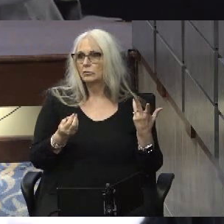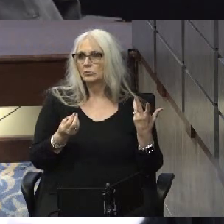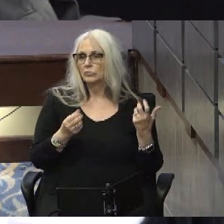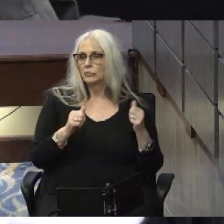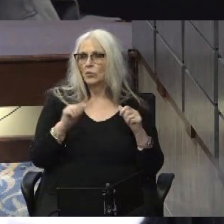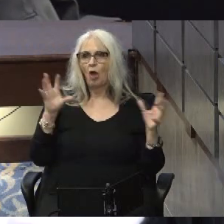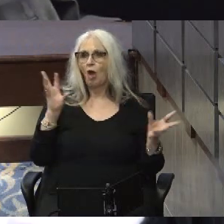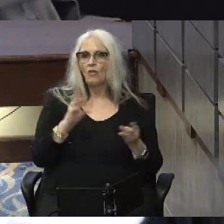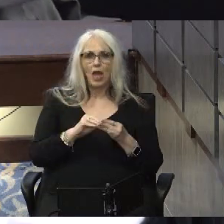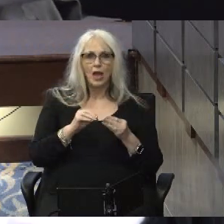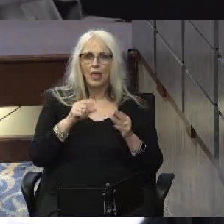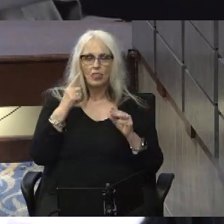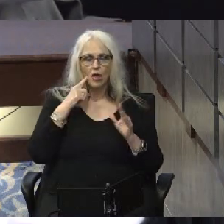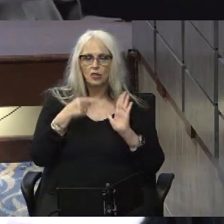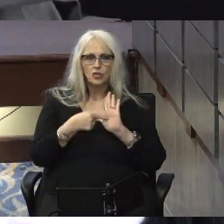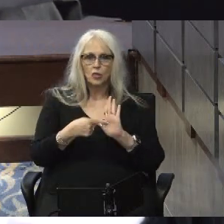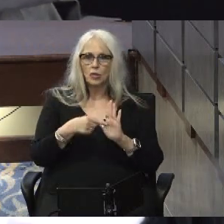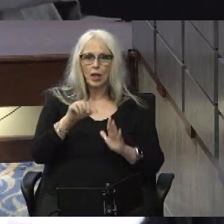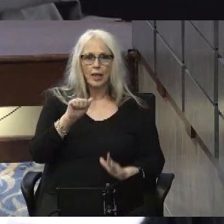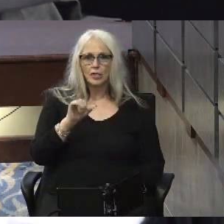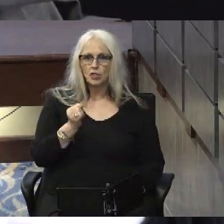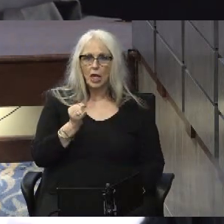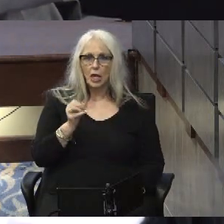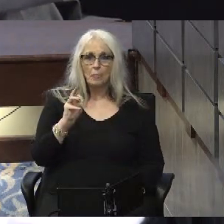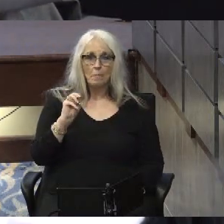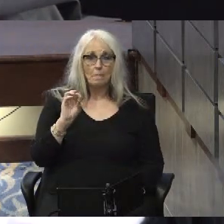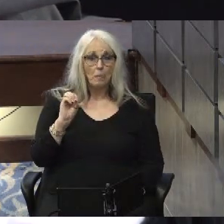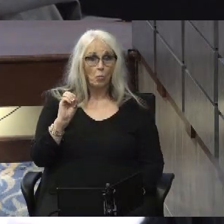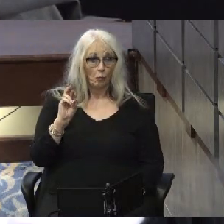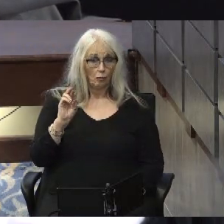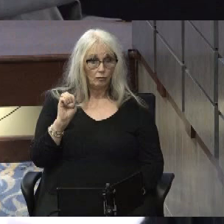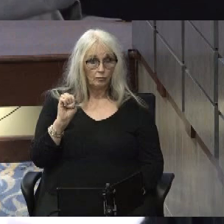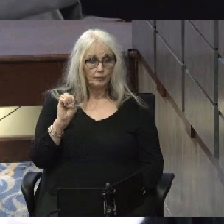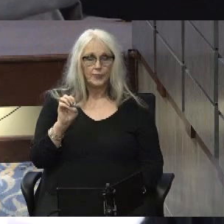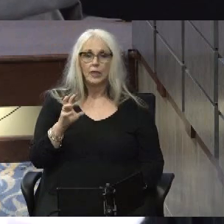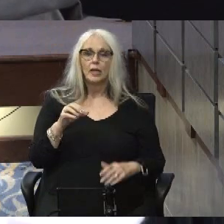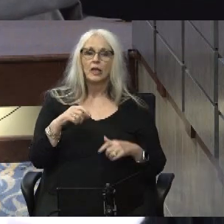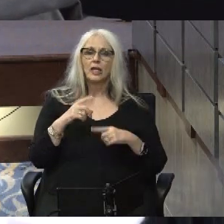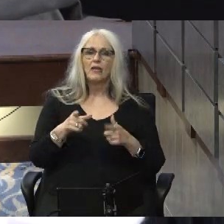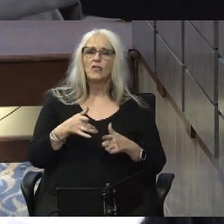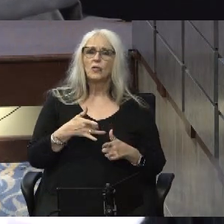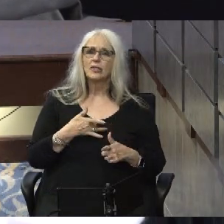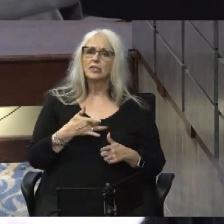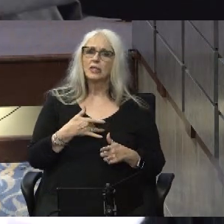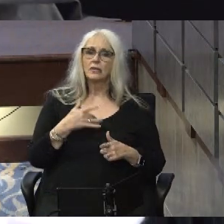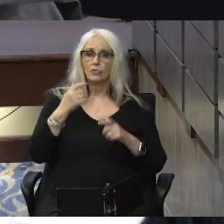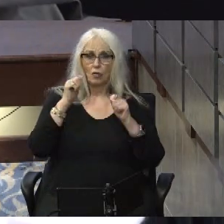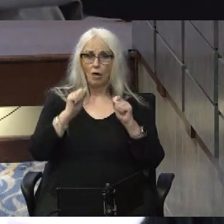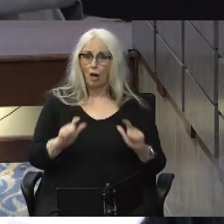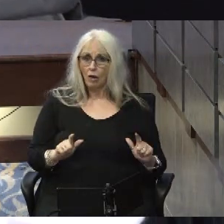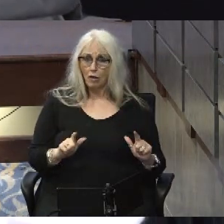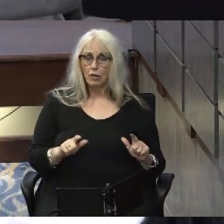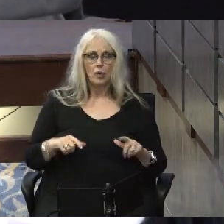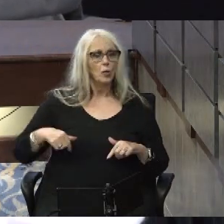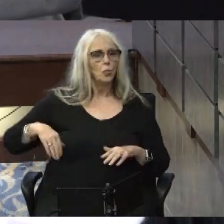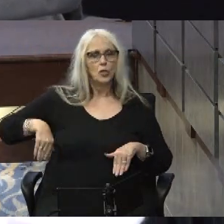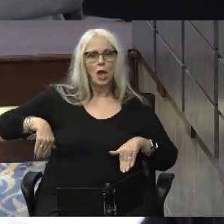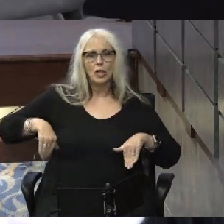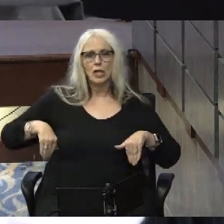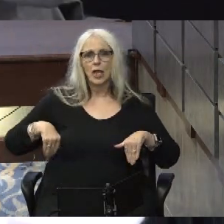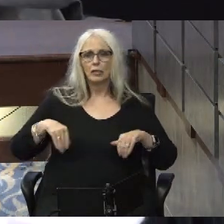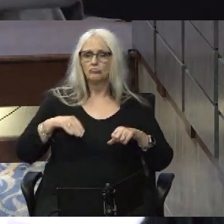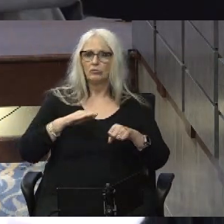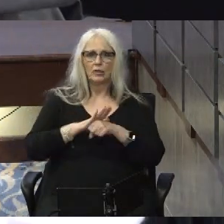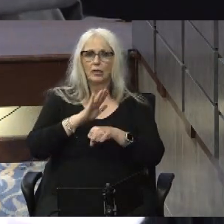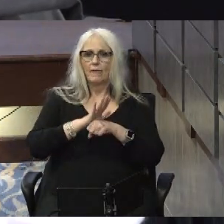I thought maybe showing you the A.J. Moore would give you some sense of what we're looking at for all of them. We just weren't. That's nice. I Yeah, like that. we're just not as far enough down the road to show